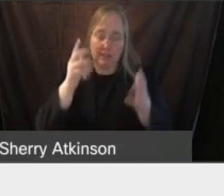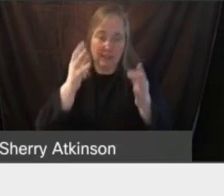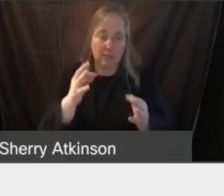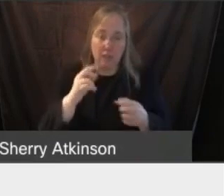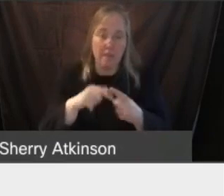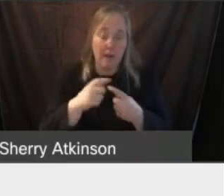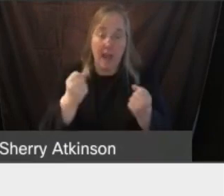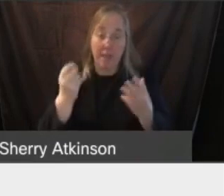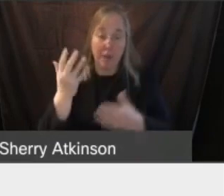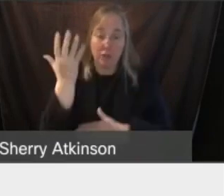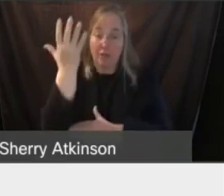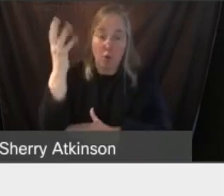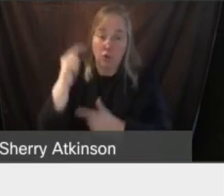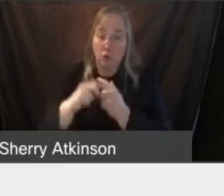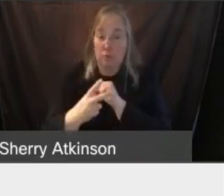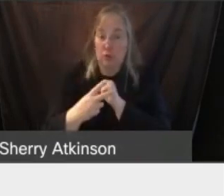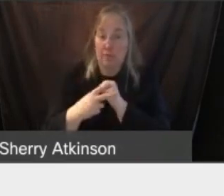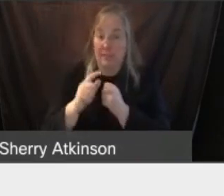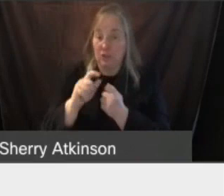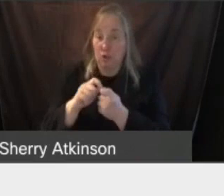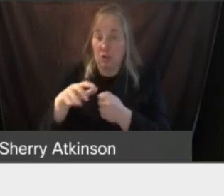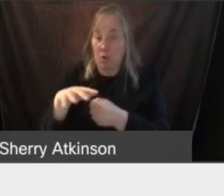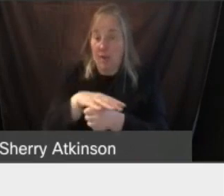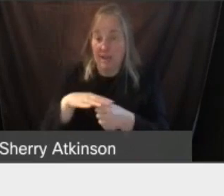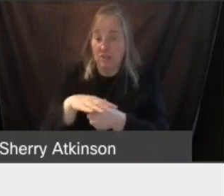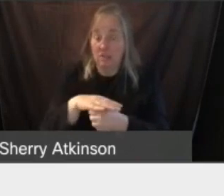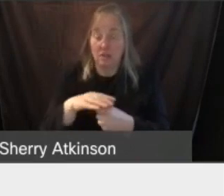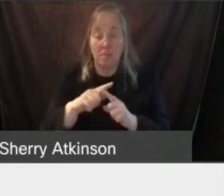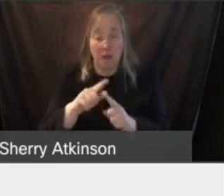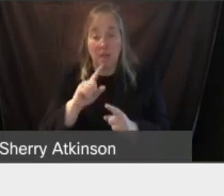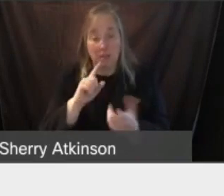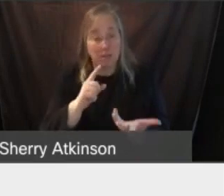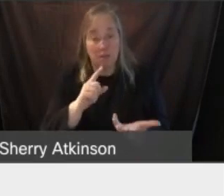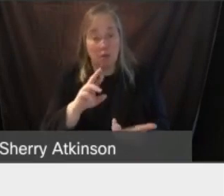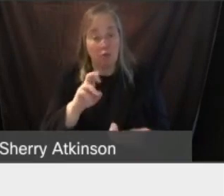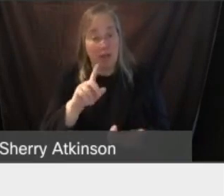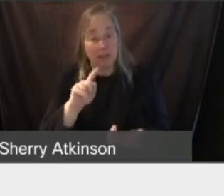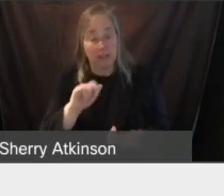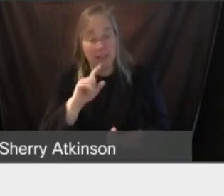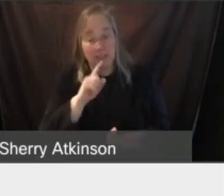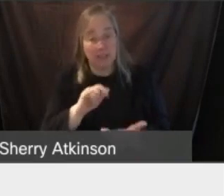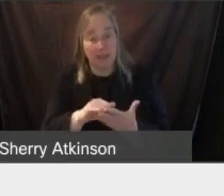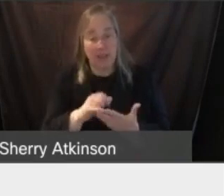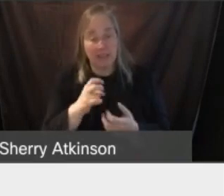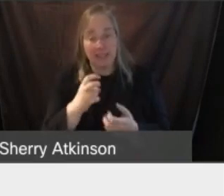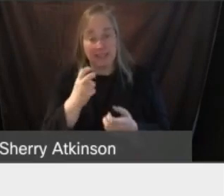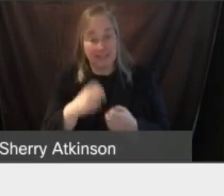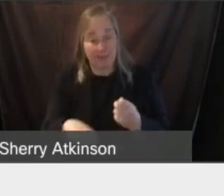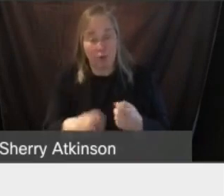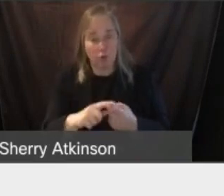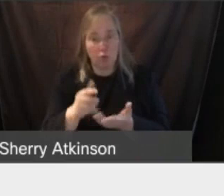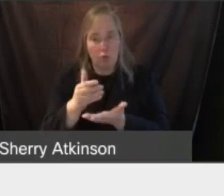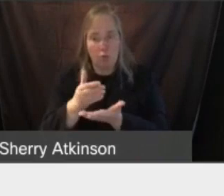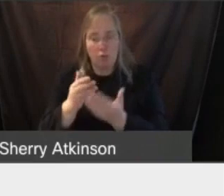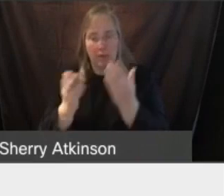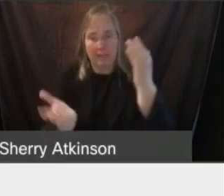preserve in certain locations. But the reality is that the difficulty to clear forest in